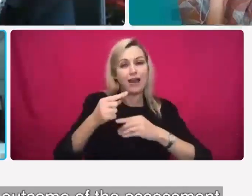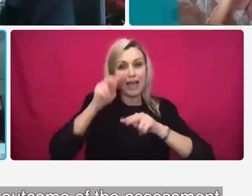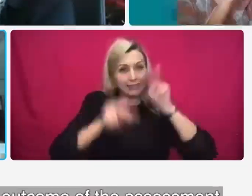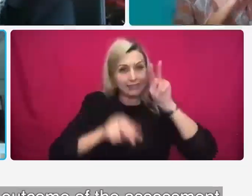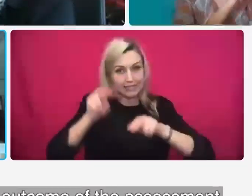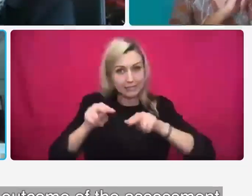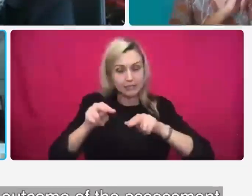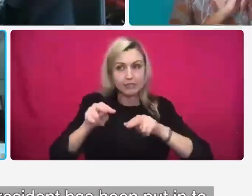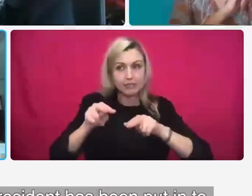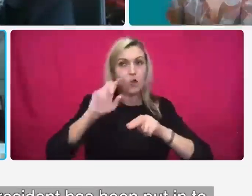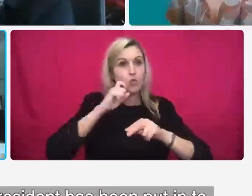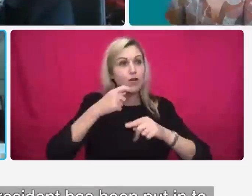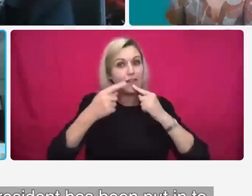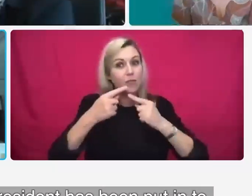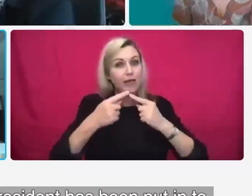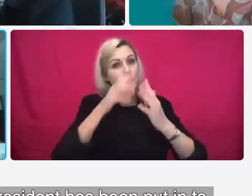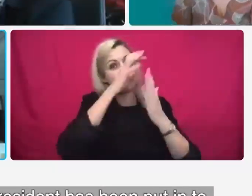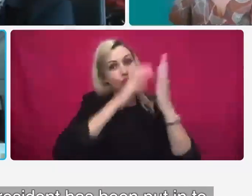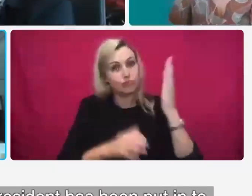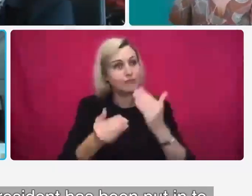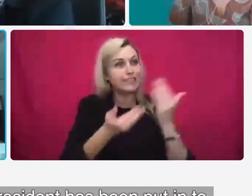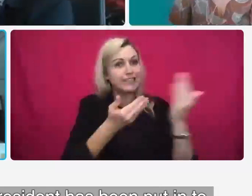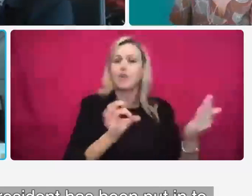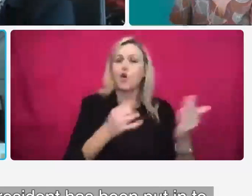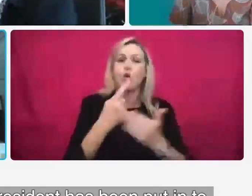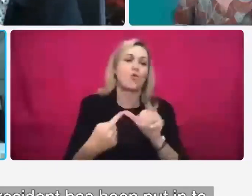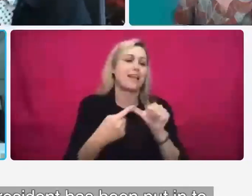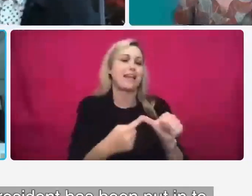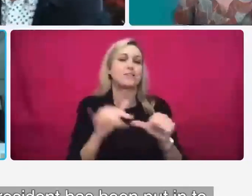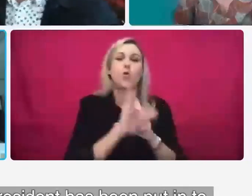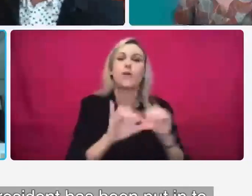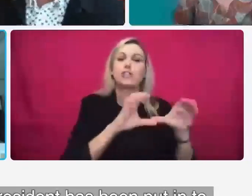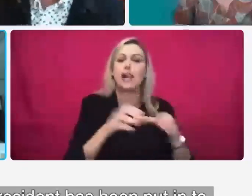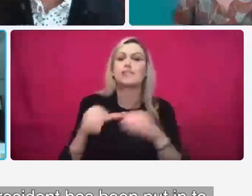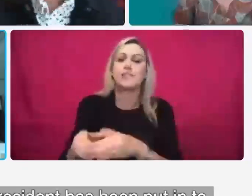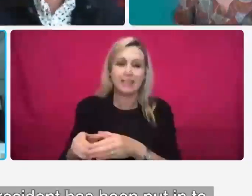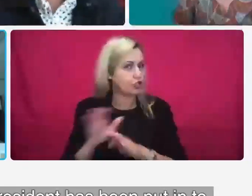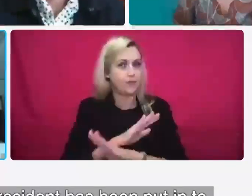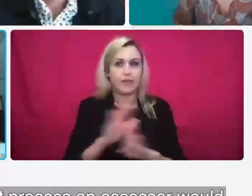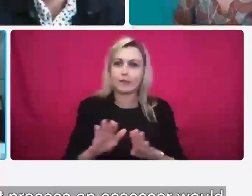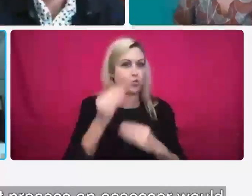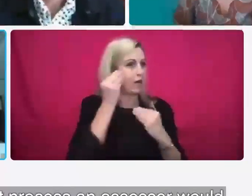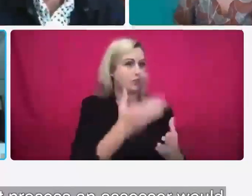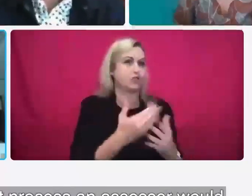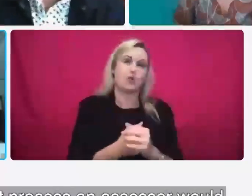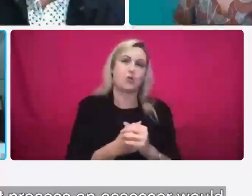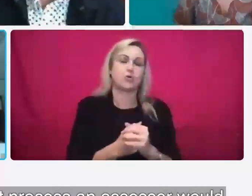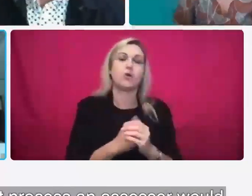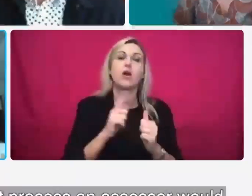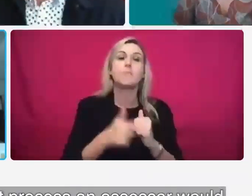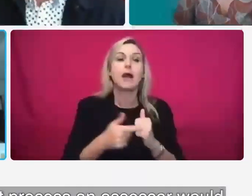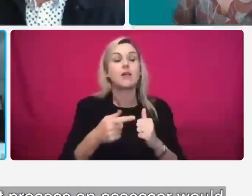to the outcome of the assessment, so what classification a resident has been put into. As part of the